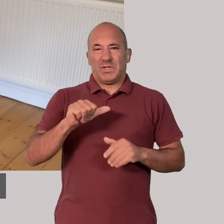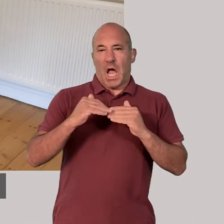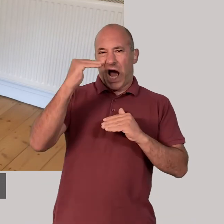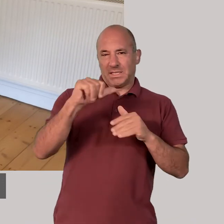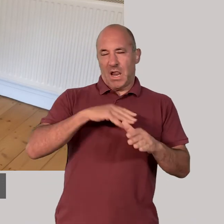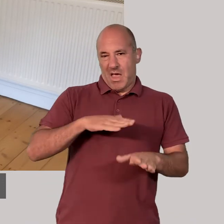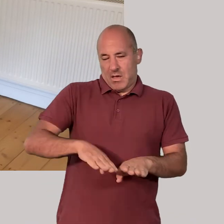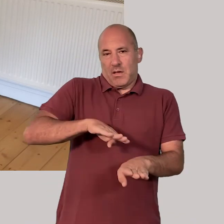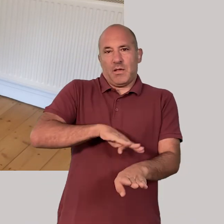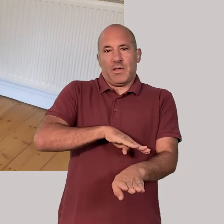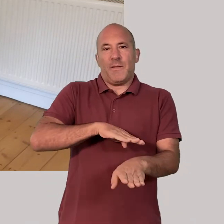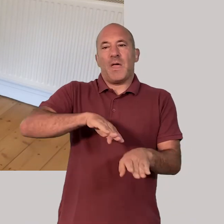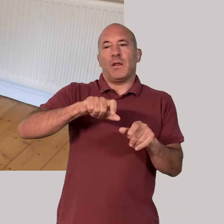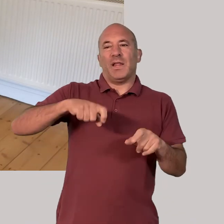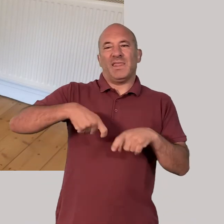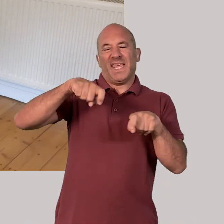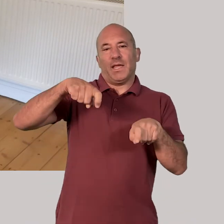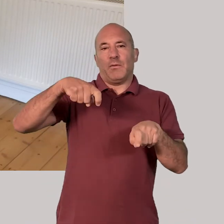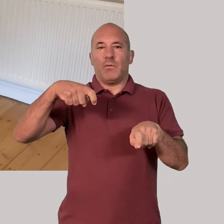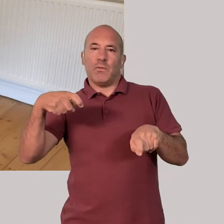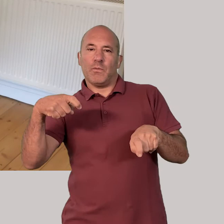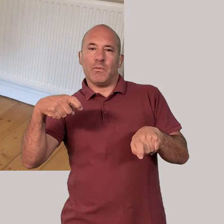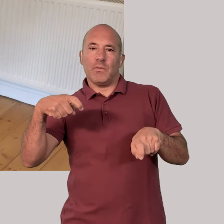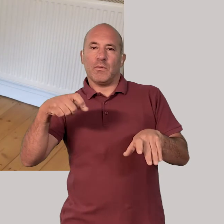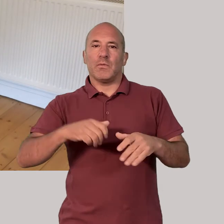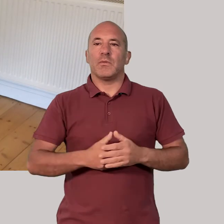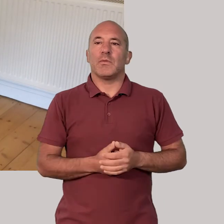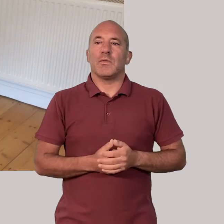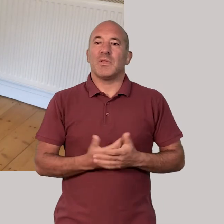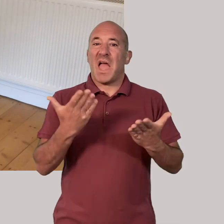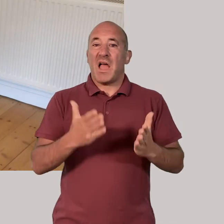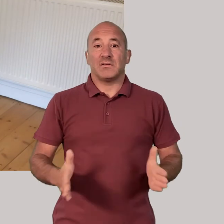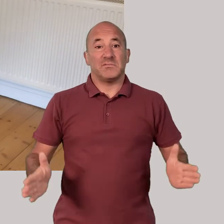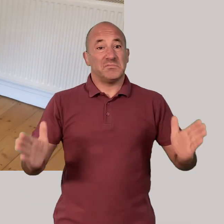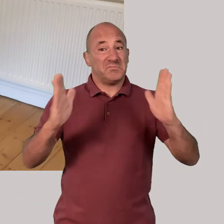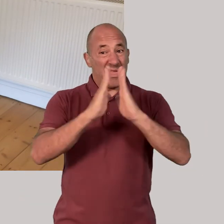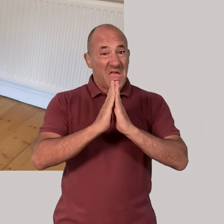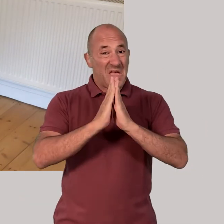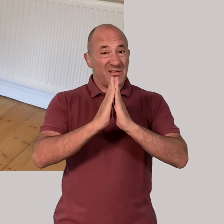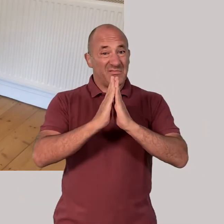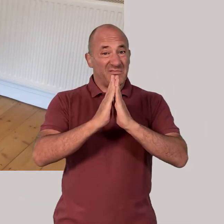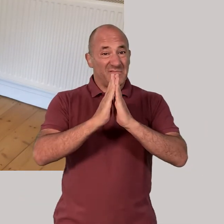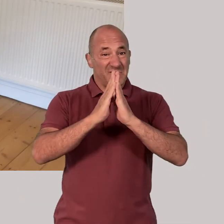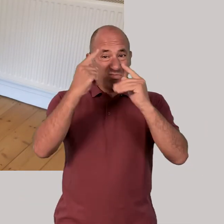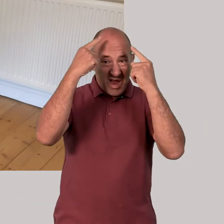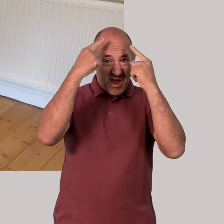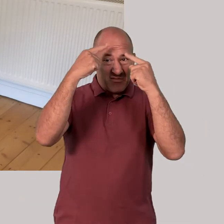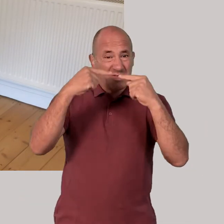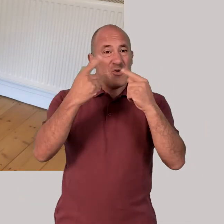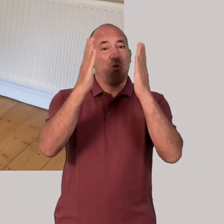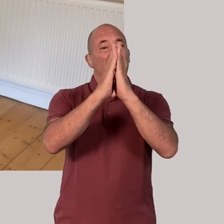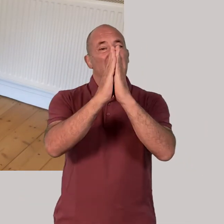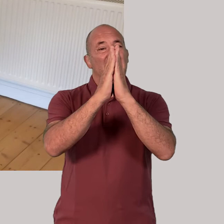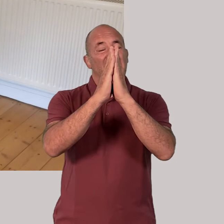the height, and whether your knee is going to come out a little bit. And then, you're going to be right over